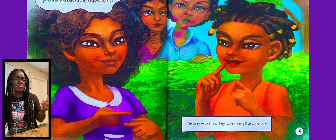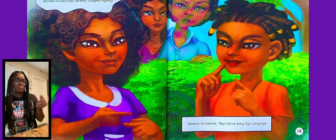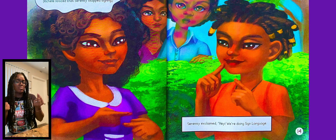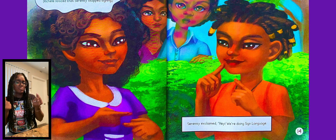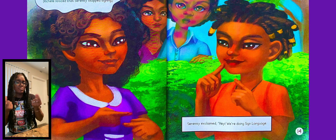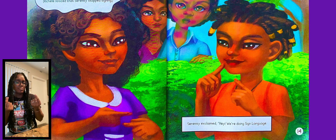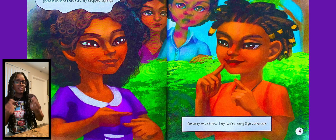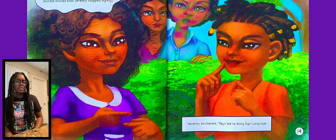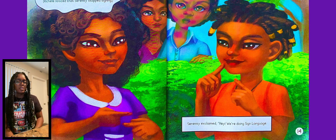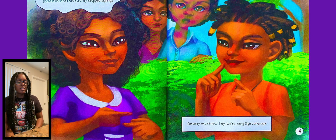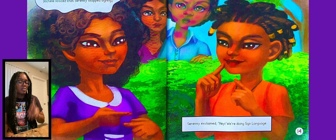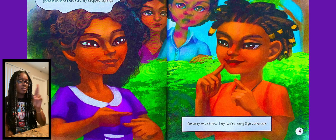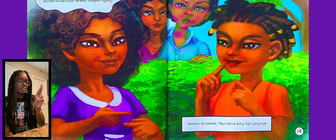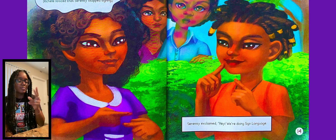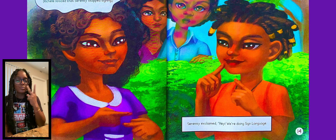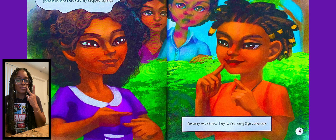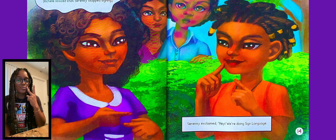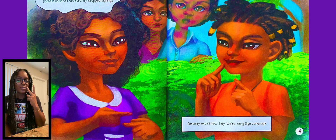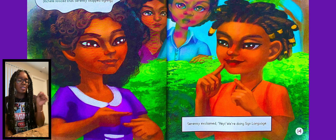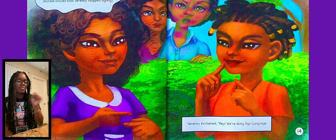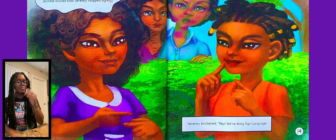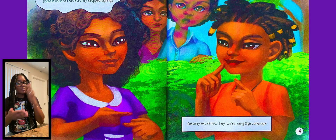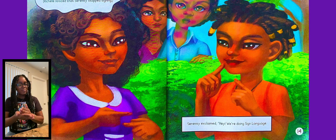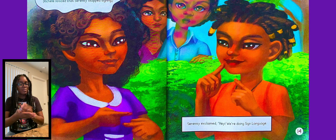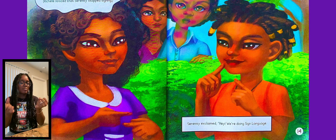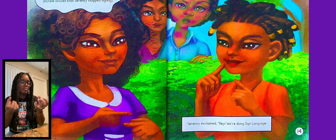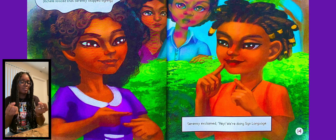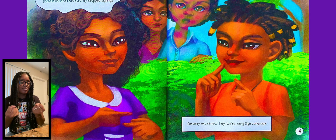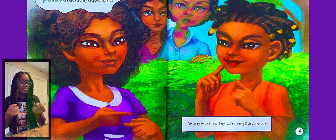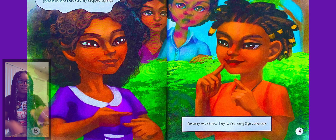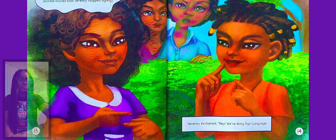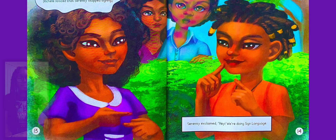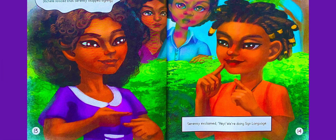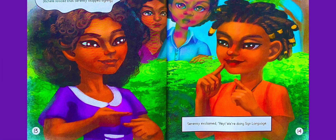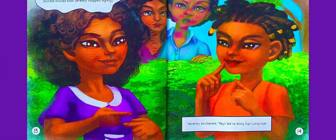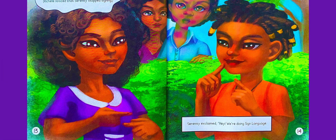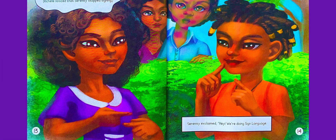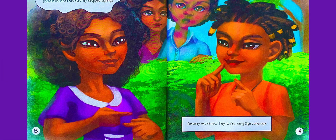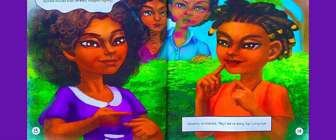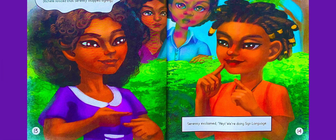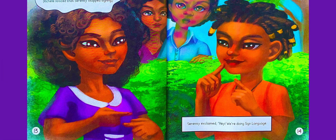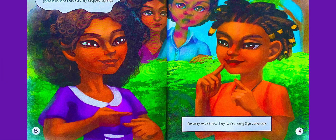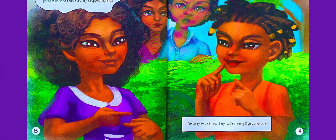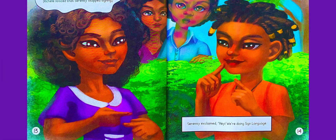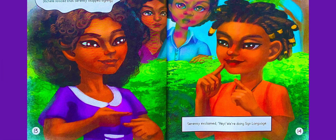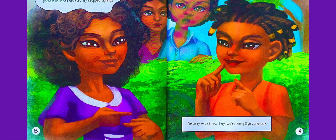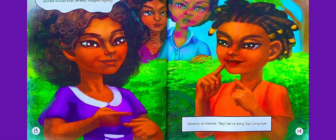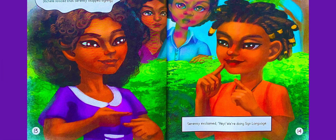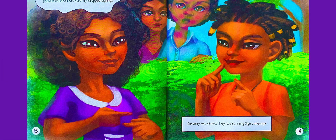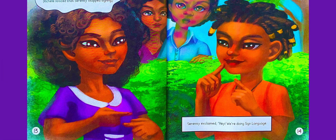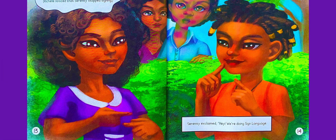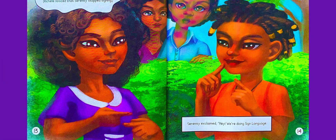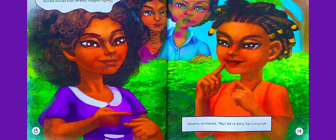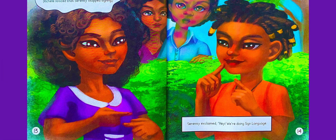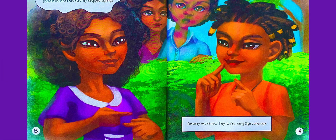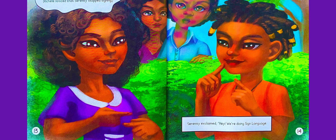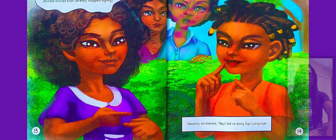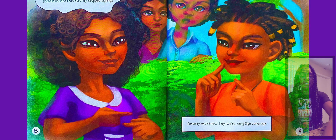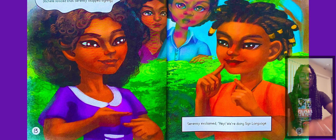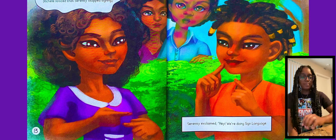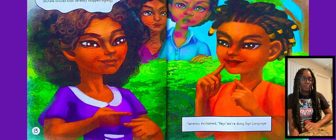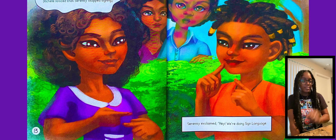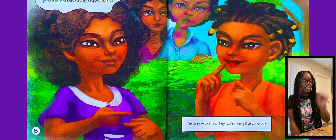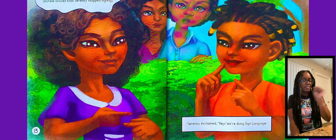other. They yelled, "Hey, what are you all doing?" Rochelle noticed that Serenity stopped